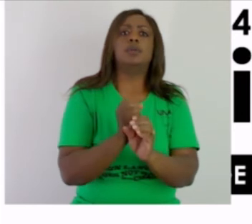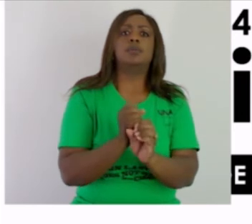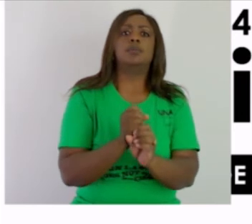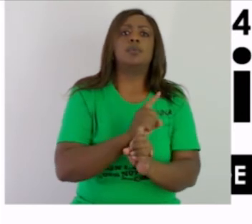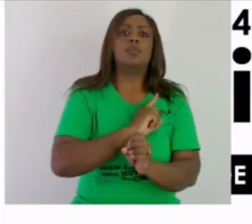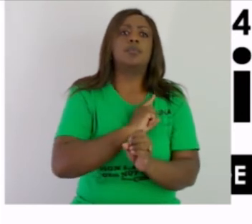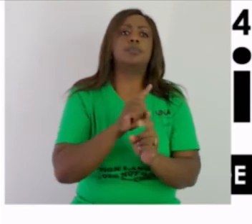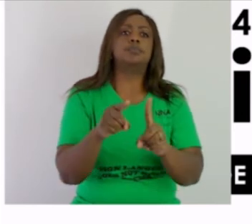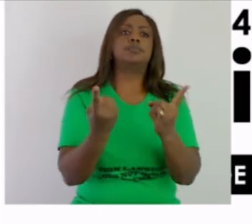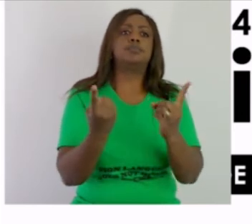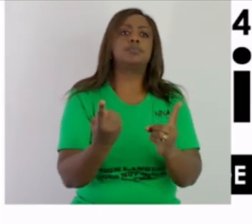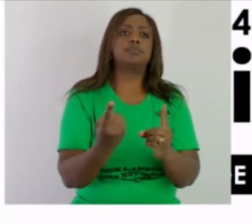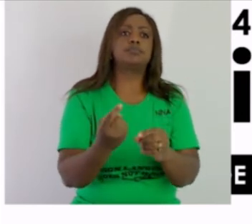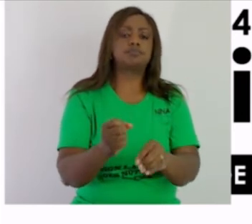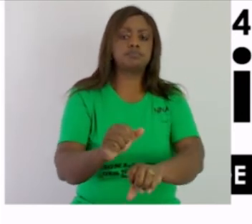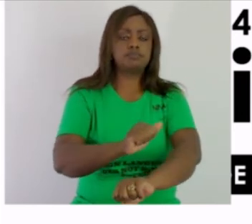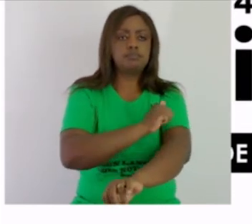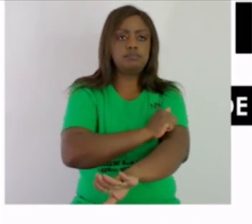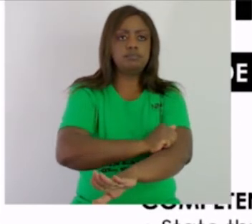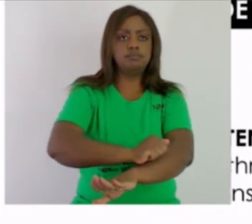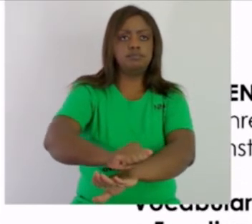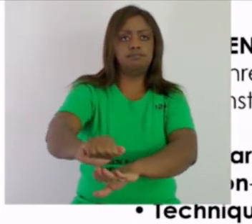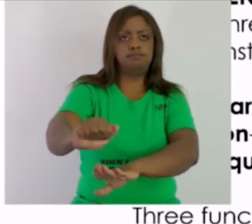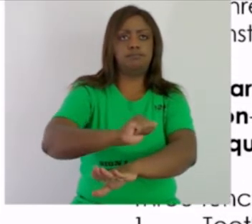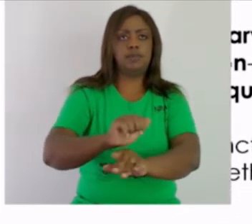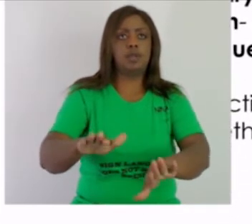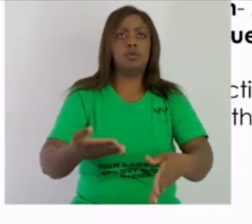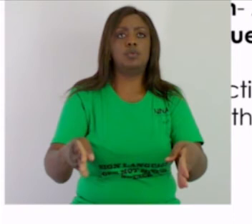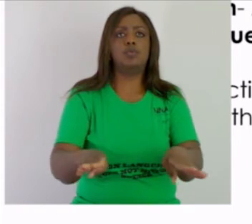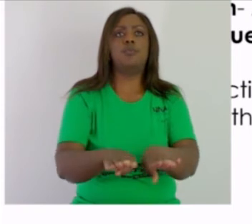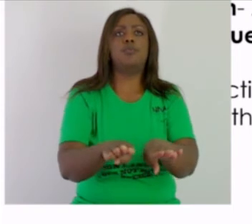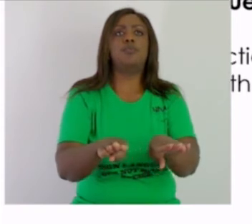Technique, a particular way of doing something.